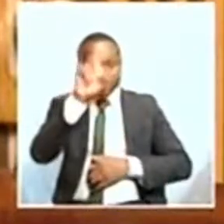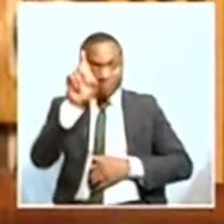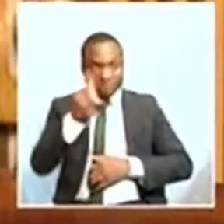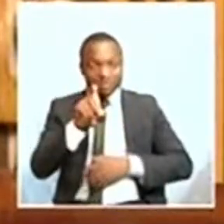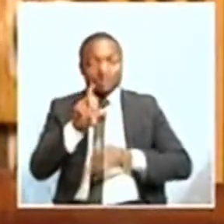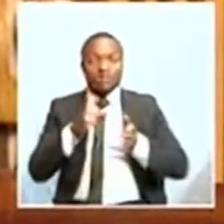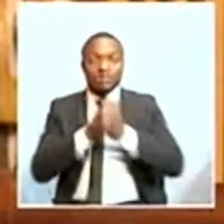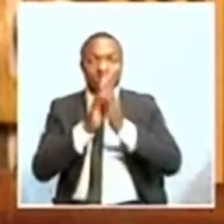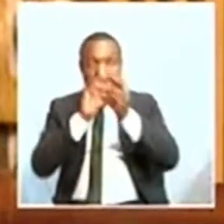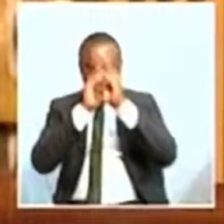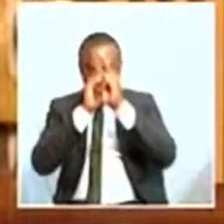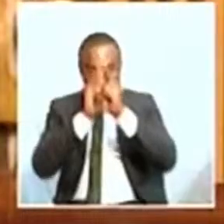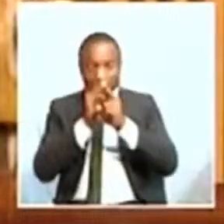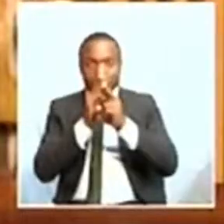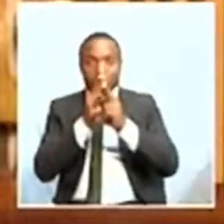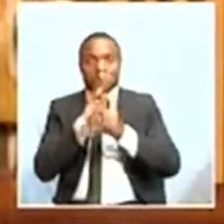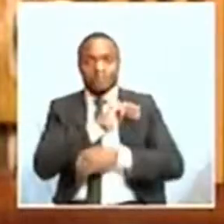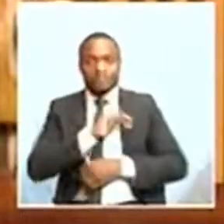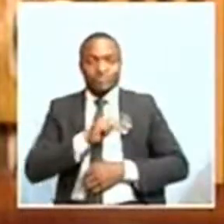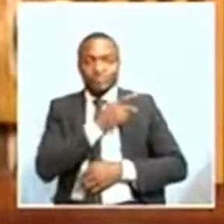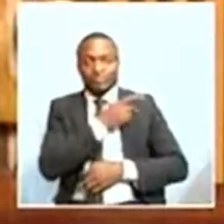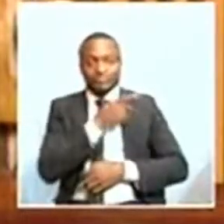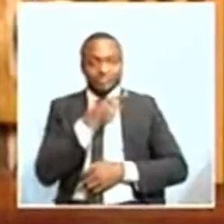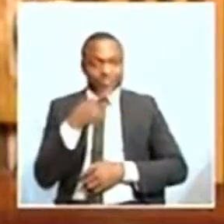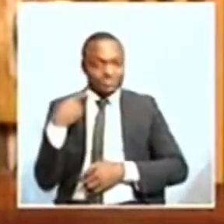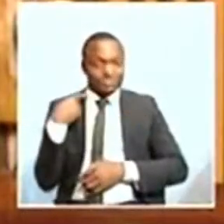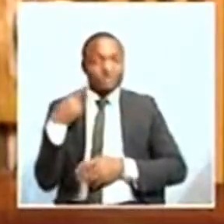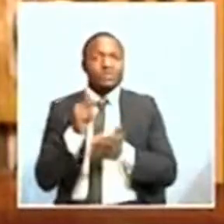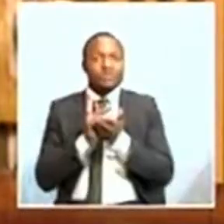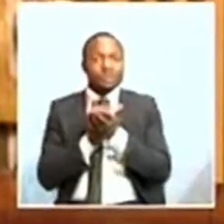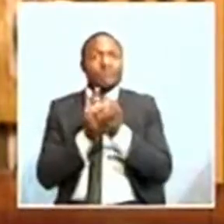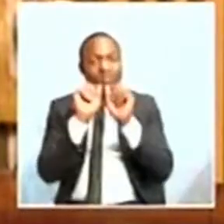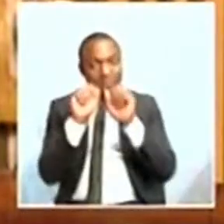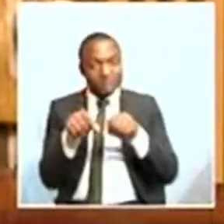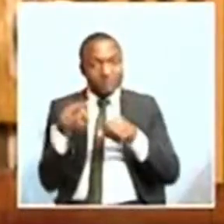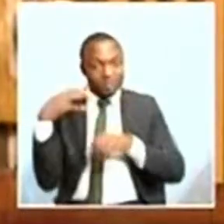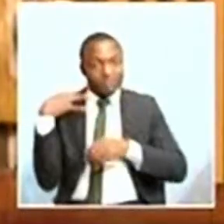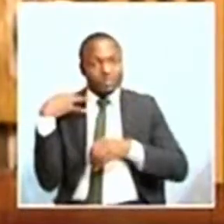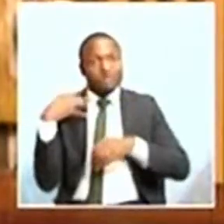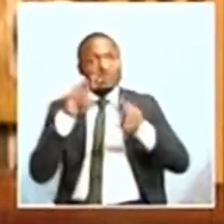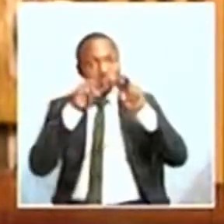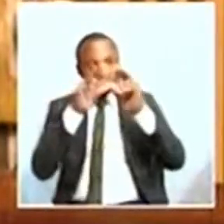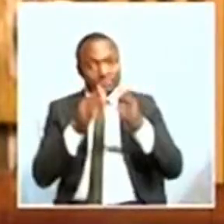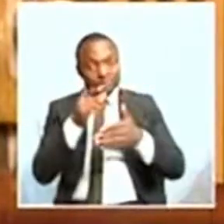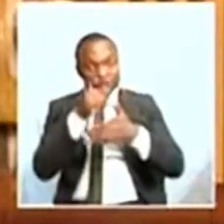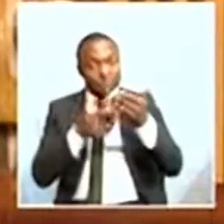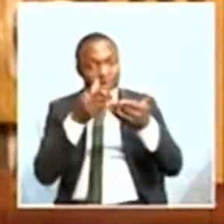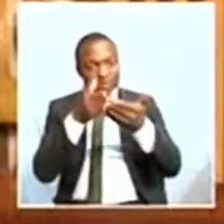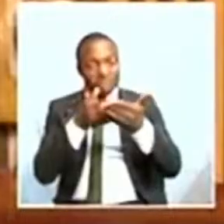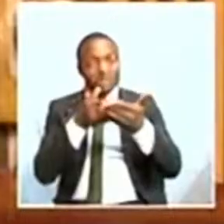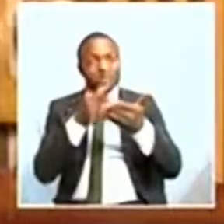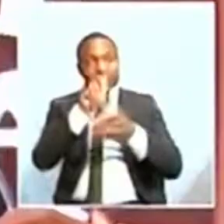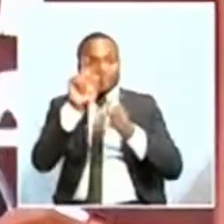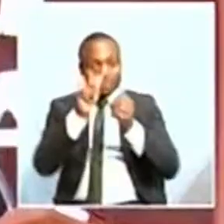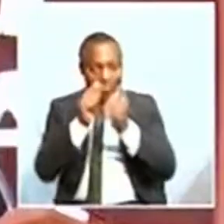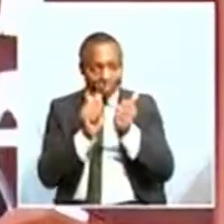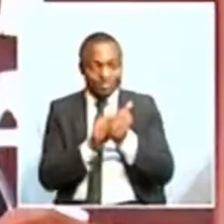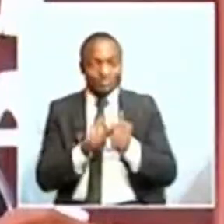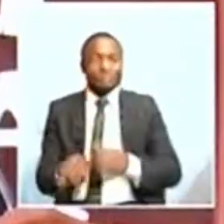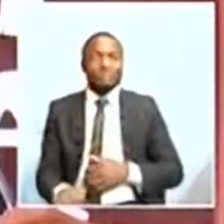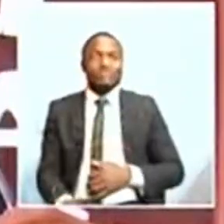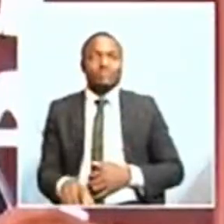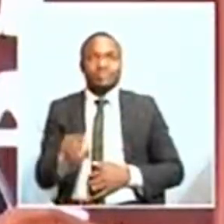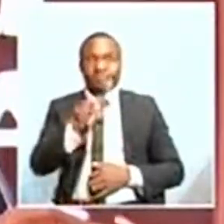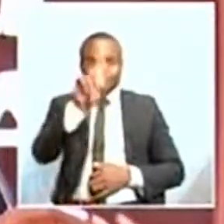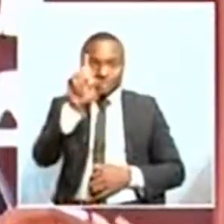been posed by Kalabo Central Member of Parliament. Maybe Pauline, you could just remind our viewers what this question was about. The